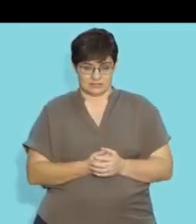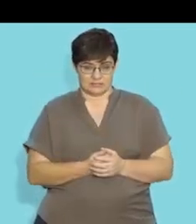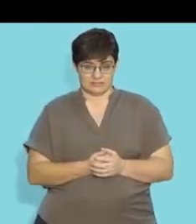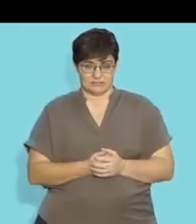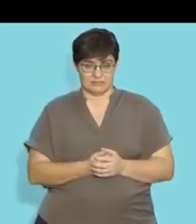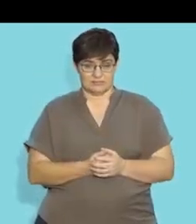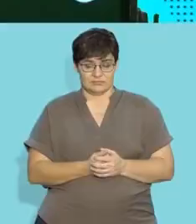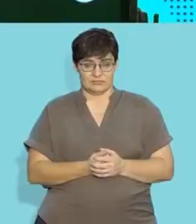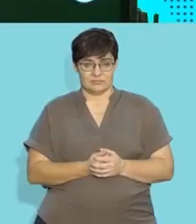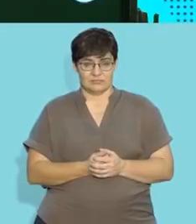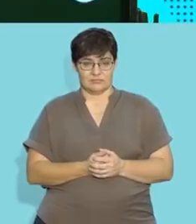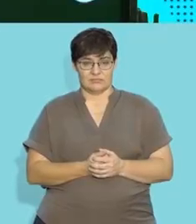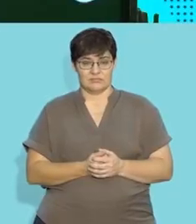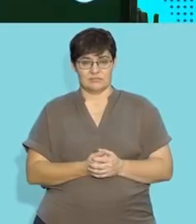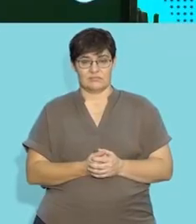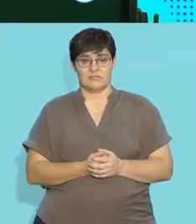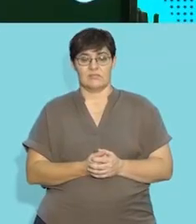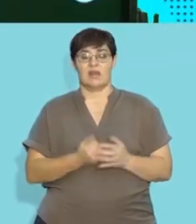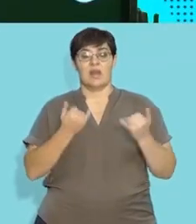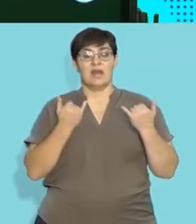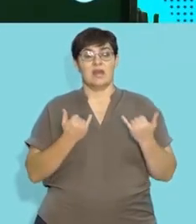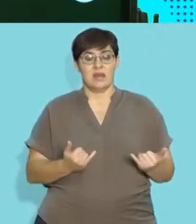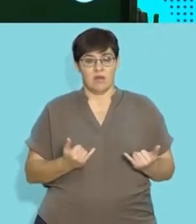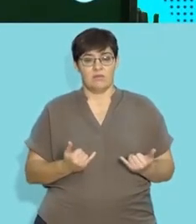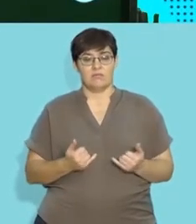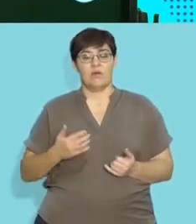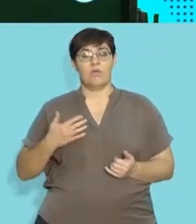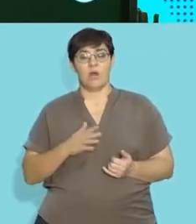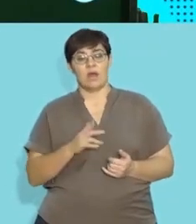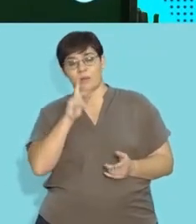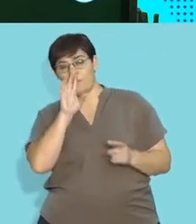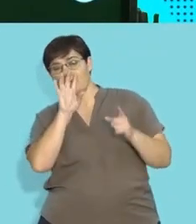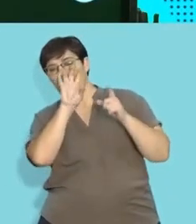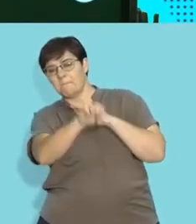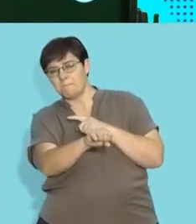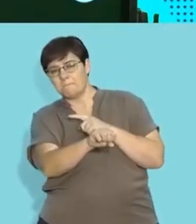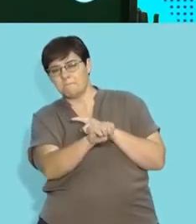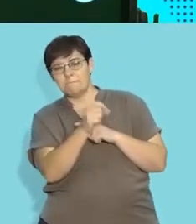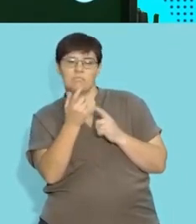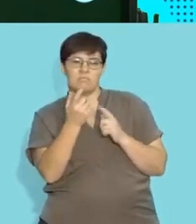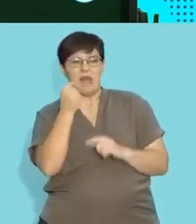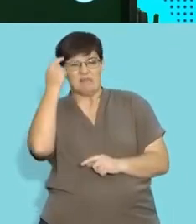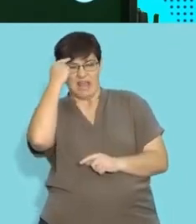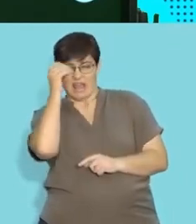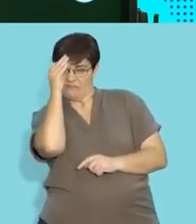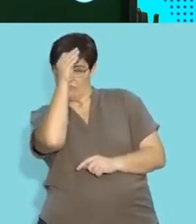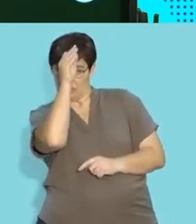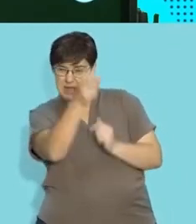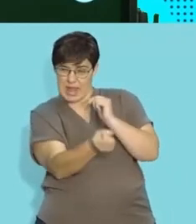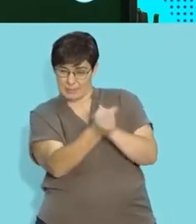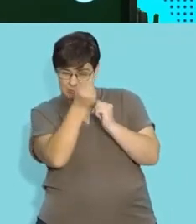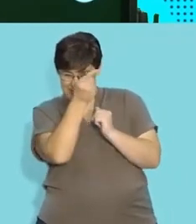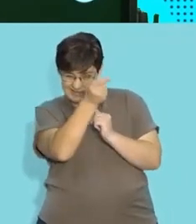of fit. Now, when we want to predict or we forecast, if